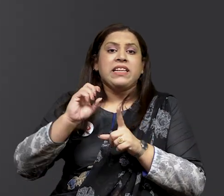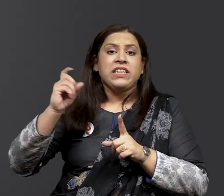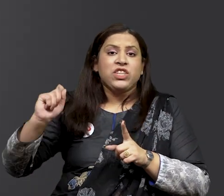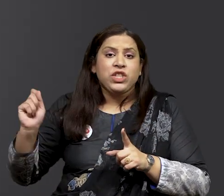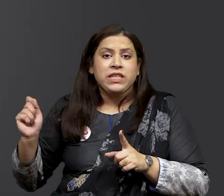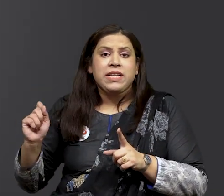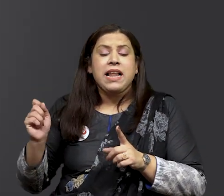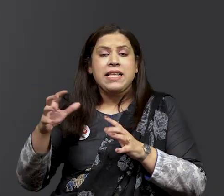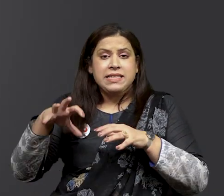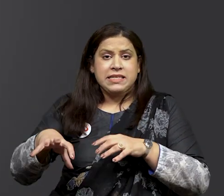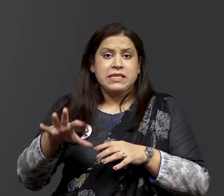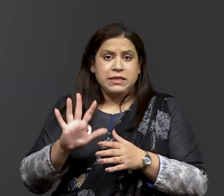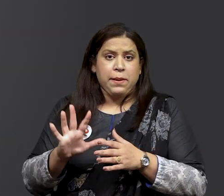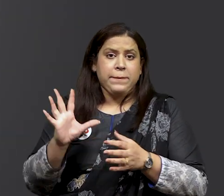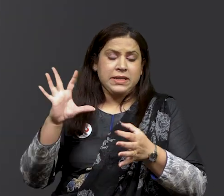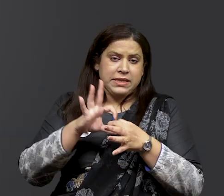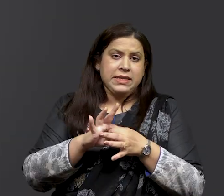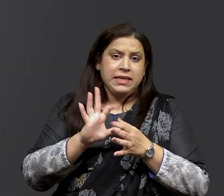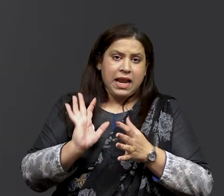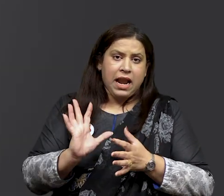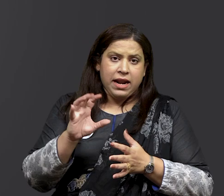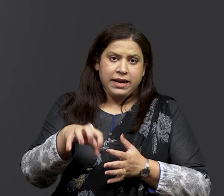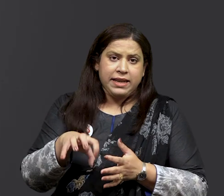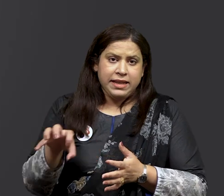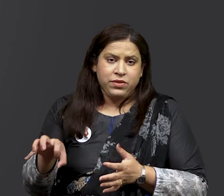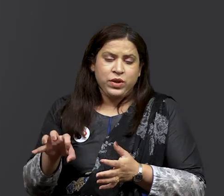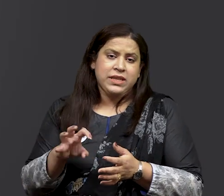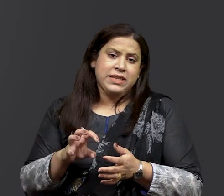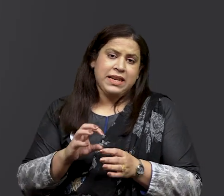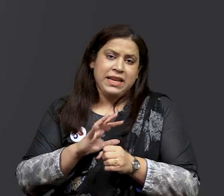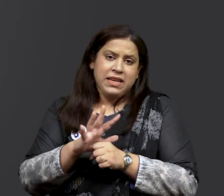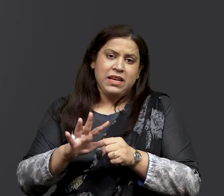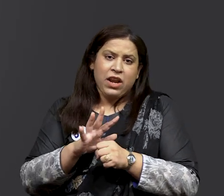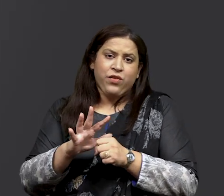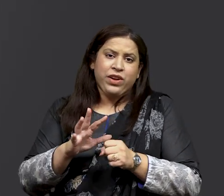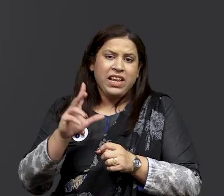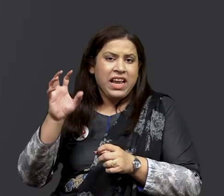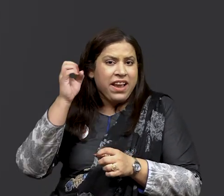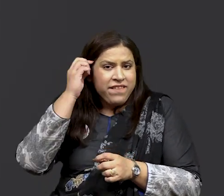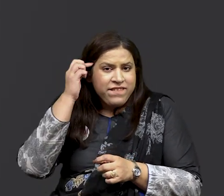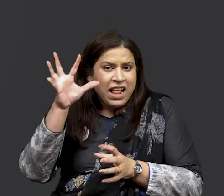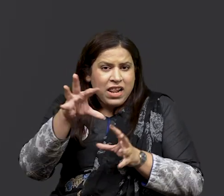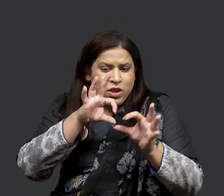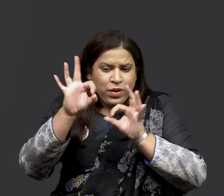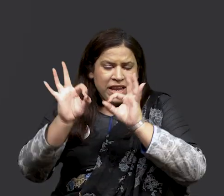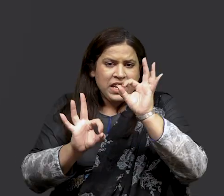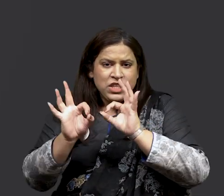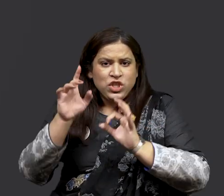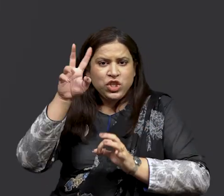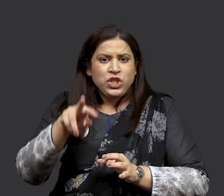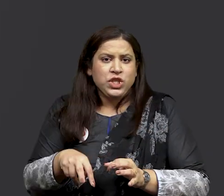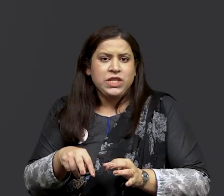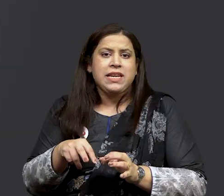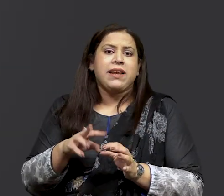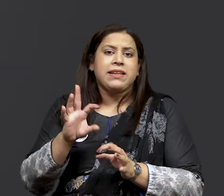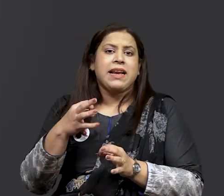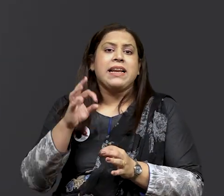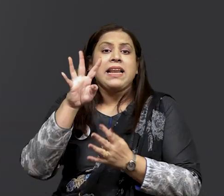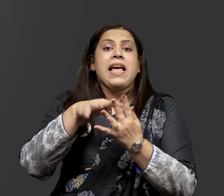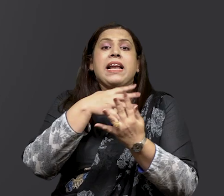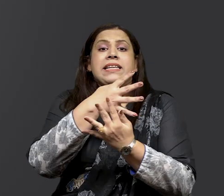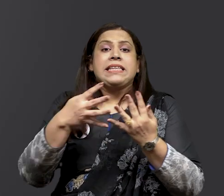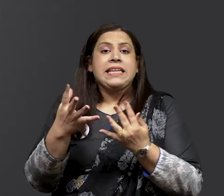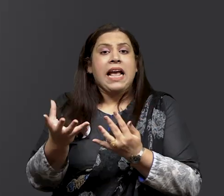space, in raising awareness regarding different struggles. So for instance, we recently covered the devaluation of the Pakistani rupee that had a lot of political